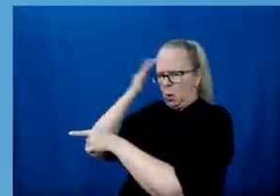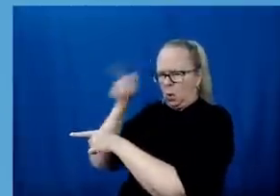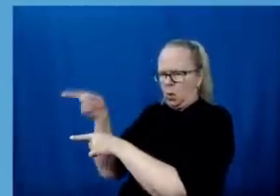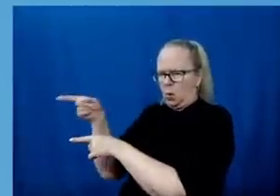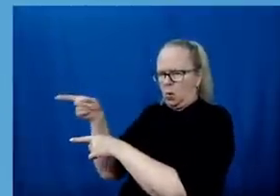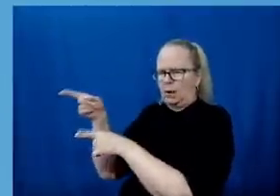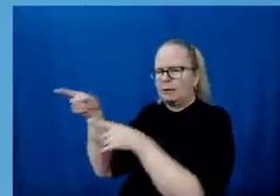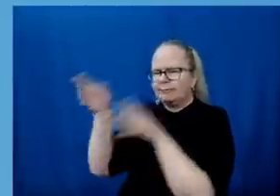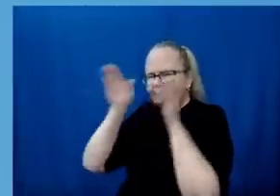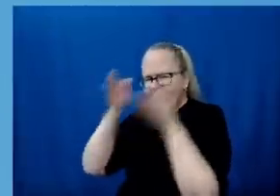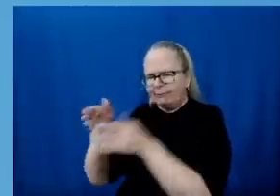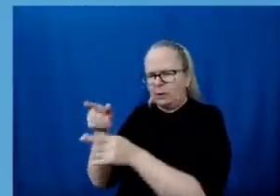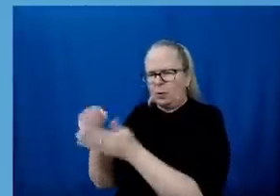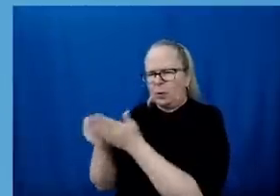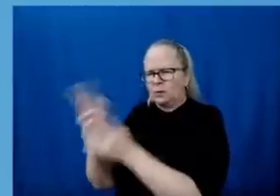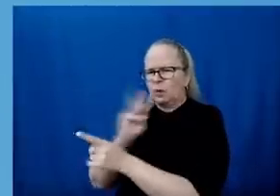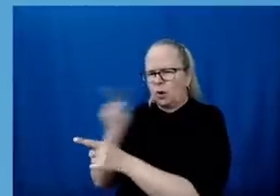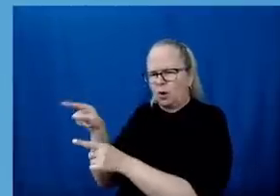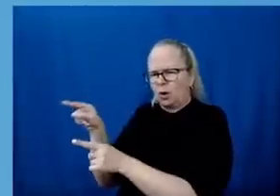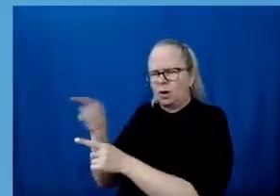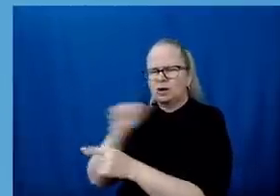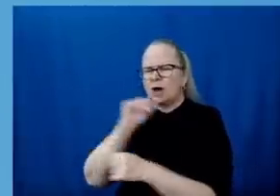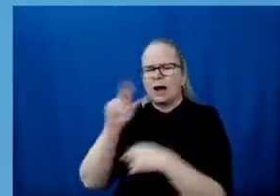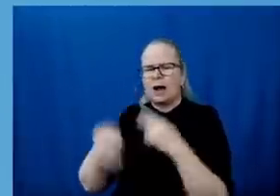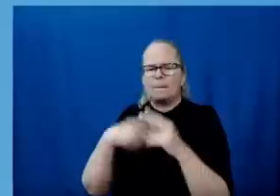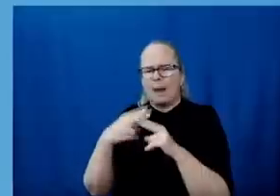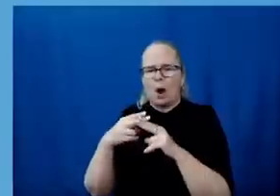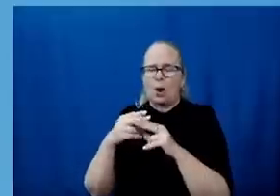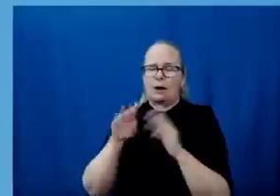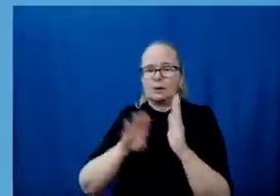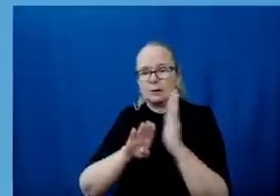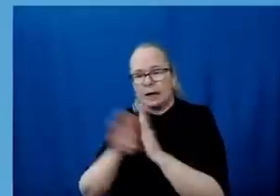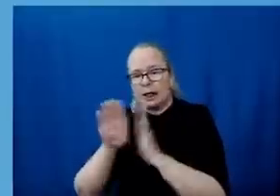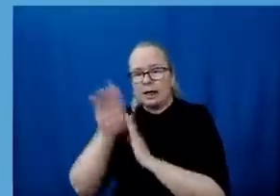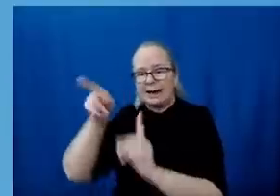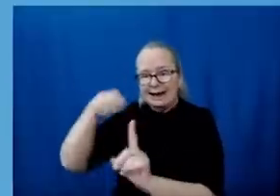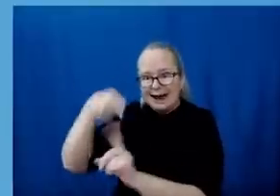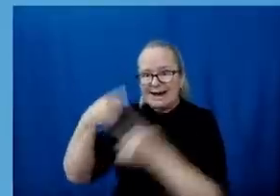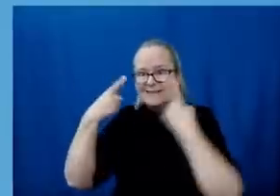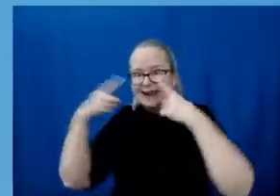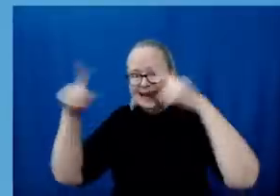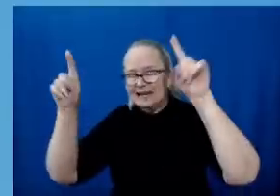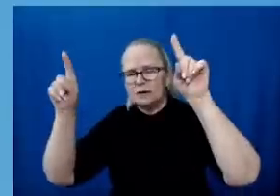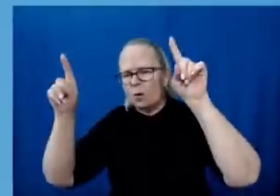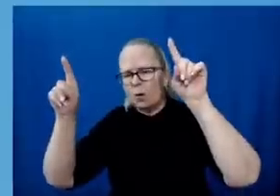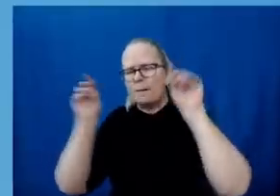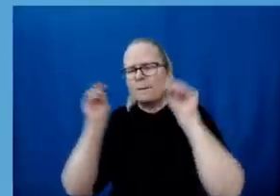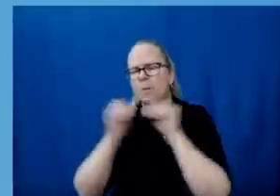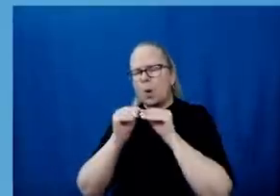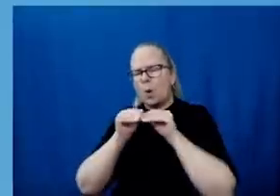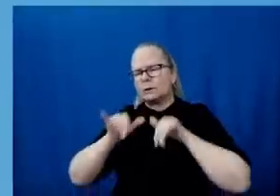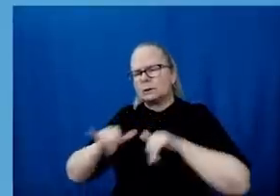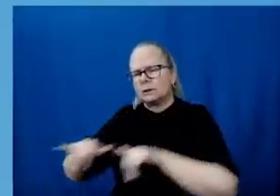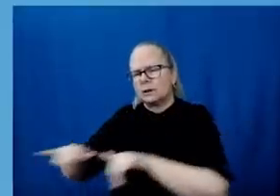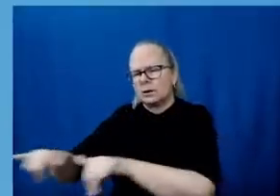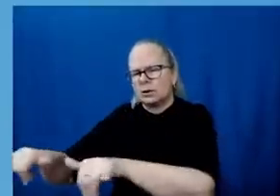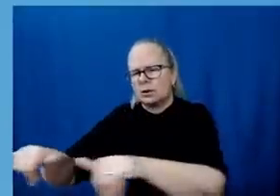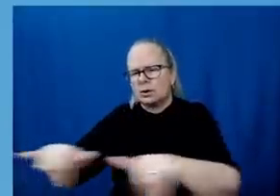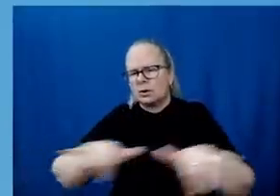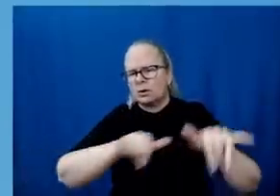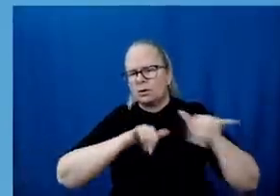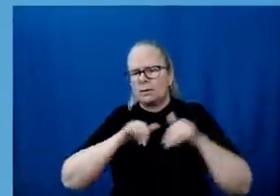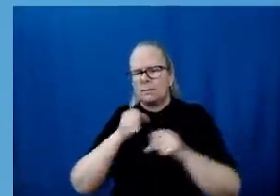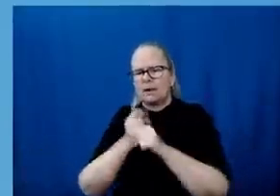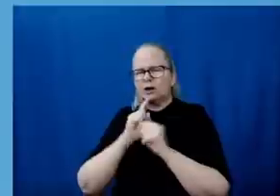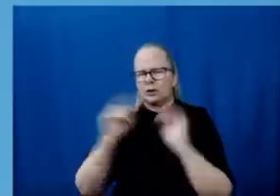in wastewater, though, is not so much developing the most effective mechanism, but rather consistency, such that you